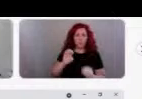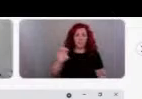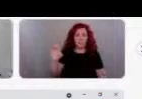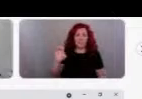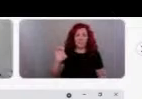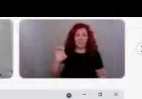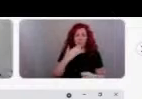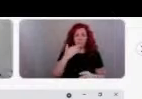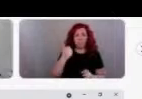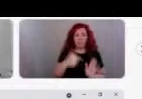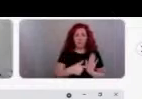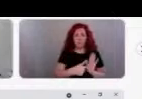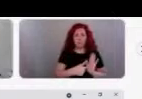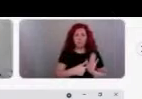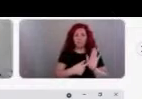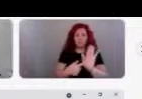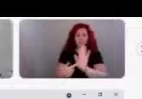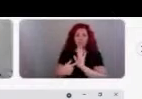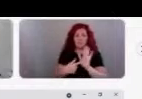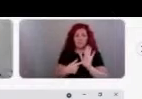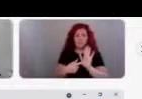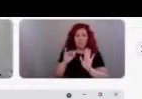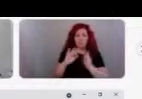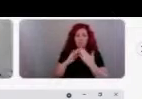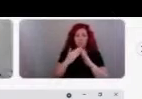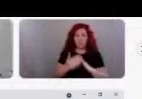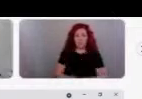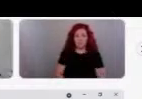community thank you very much